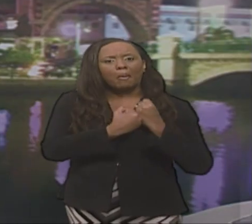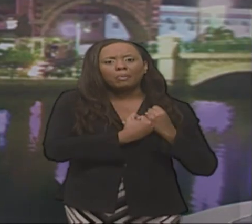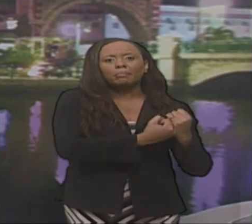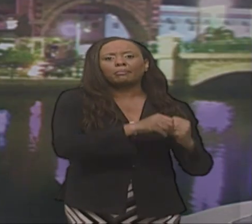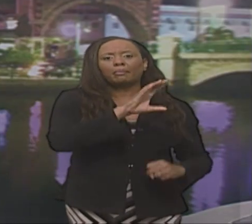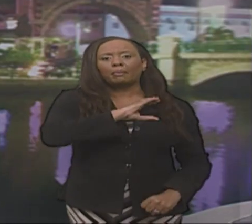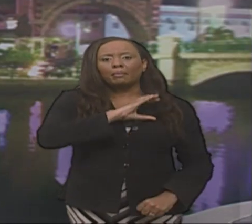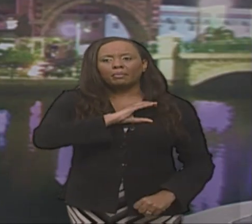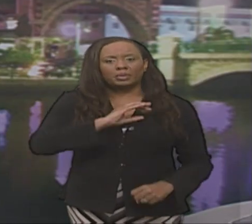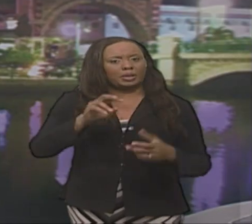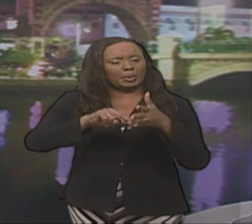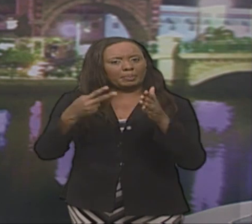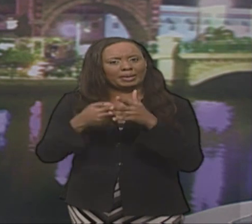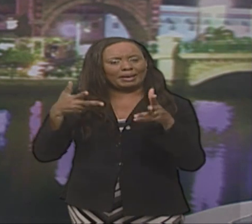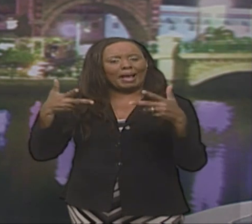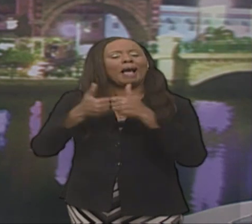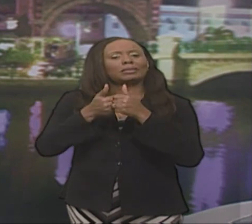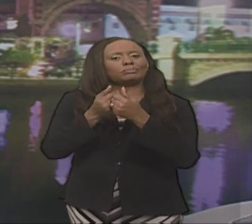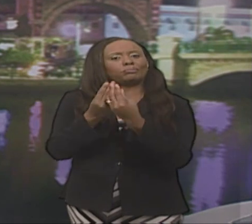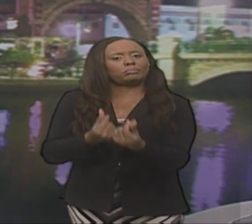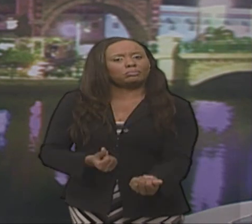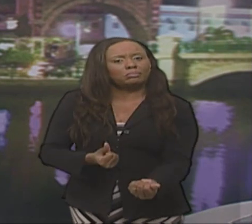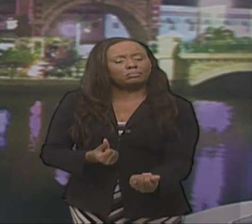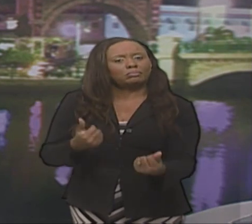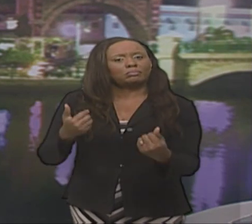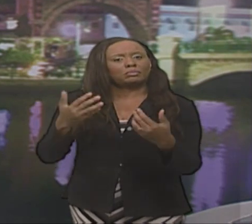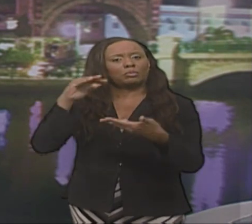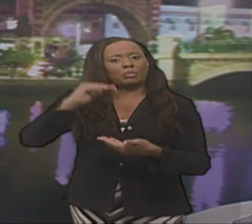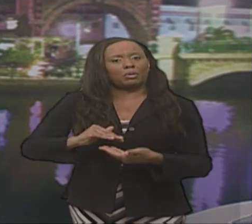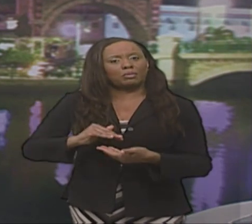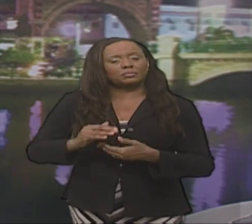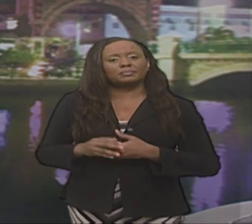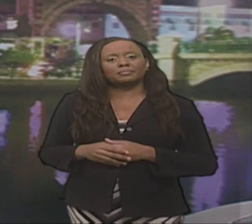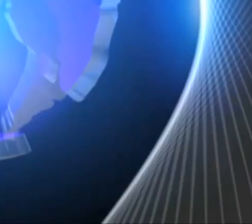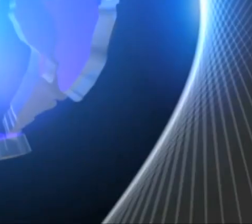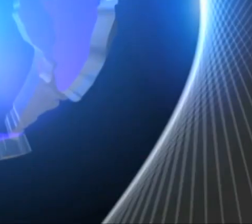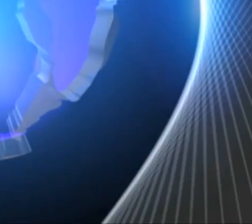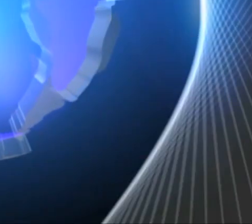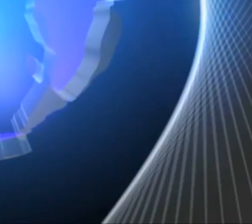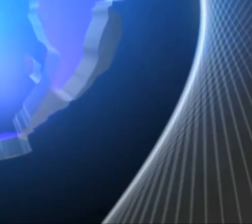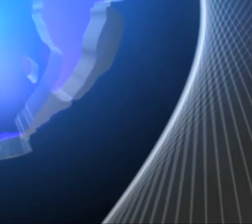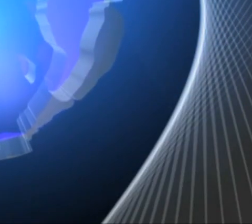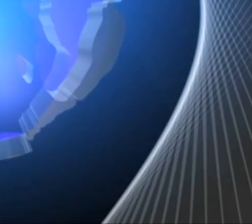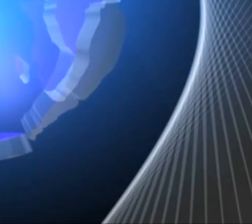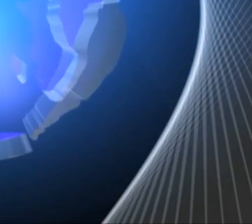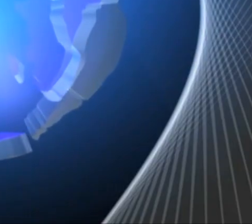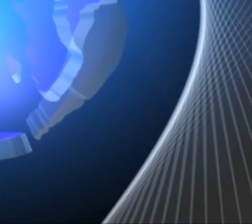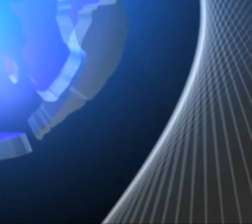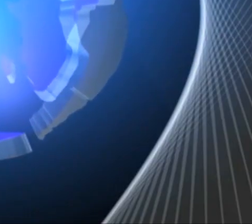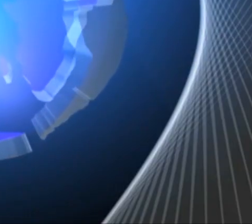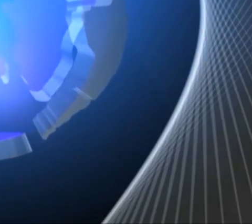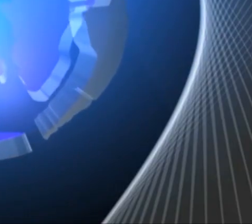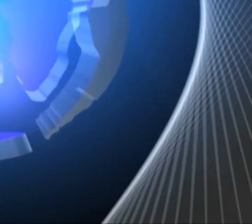saying they will reduce the number of accidents on the nation's roads. It has been a long time in coming, and persons should have been aware of